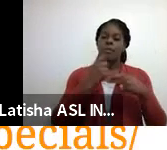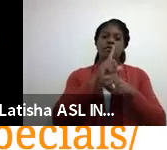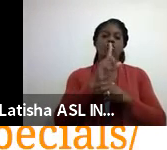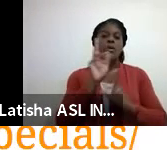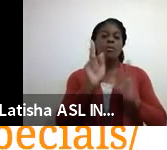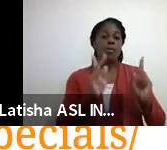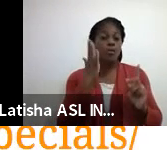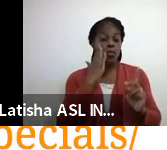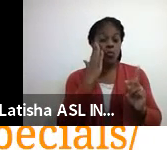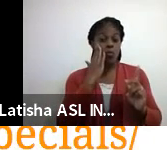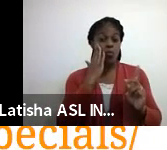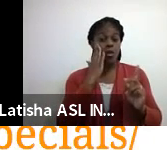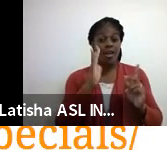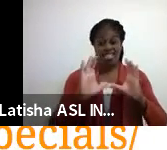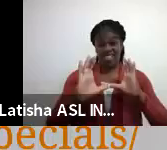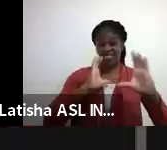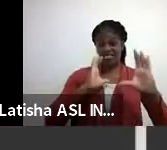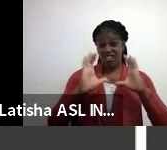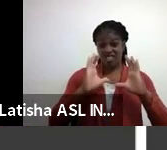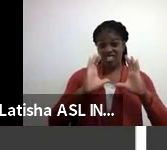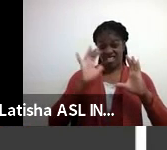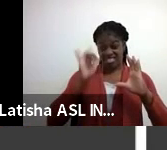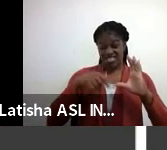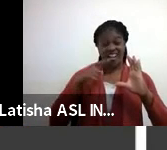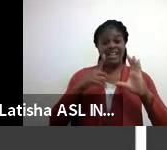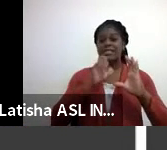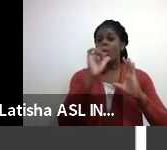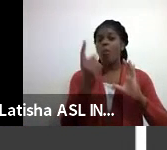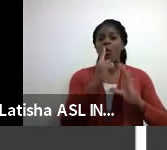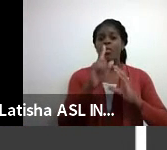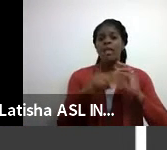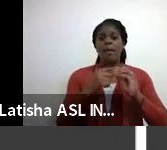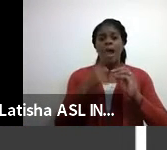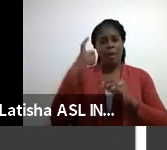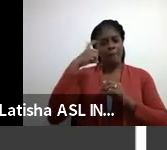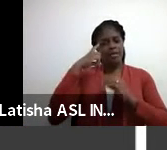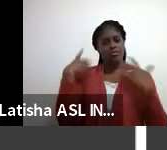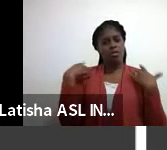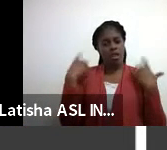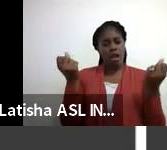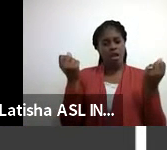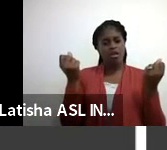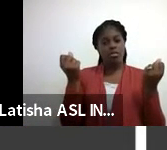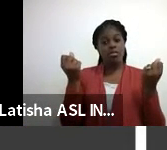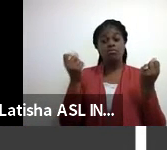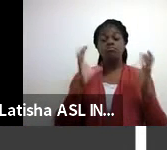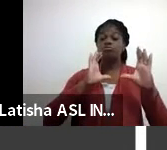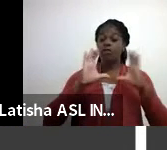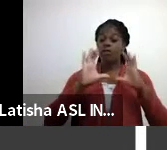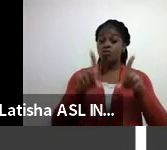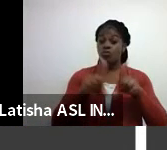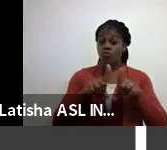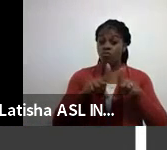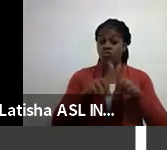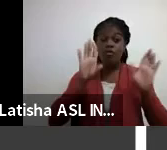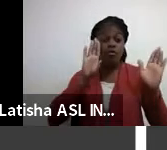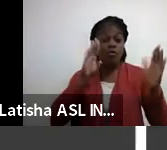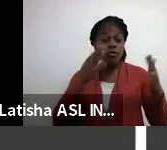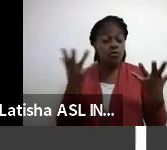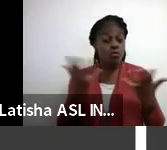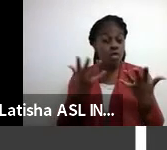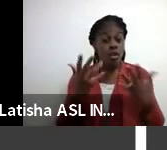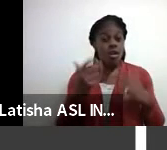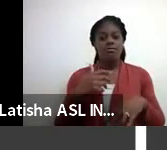know that this conversation is not just about mental health. Our conversation is focused